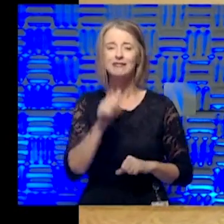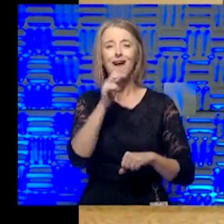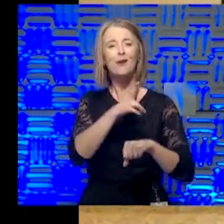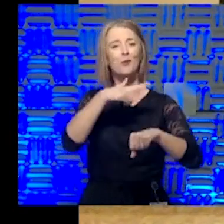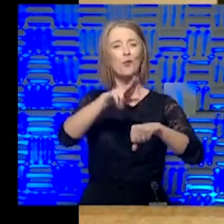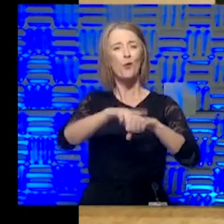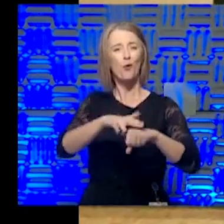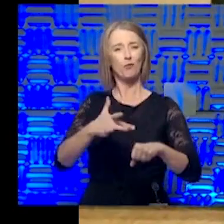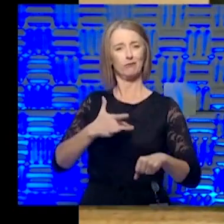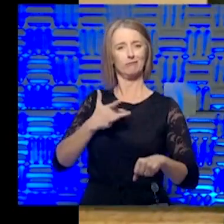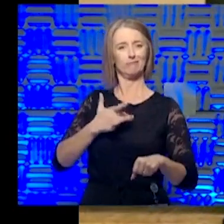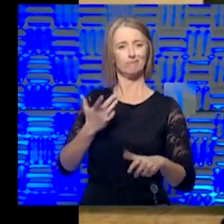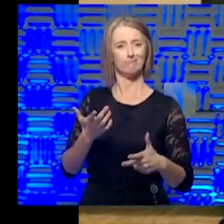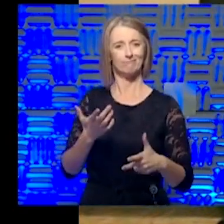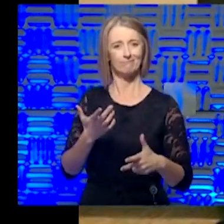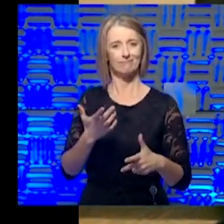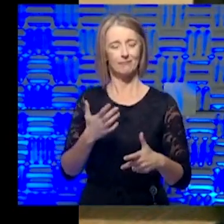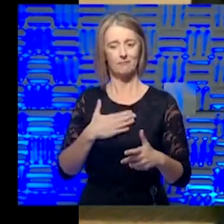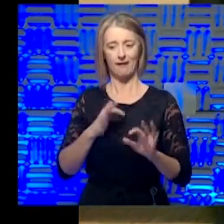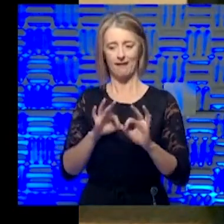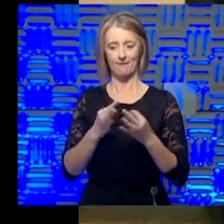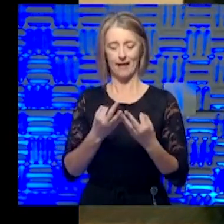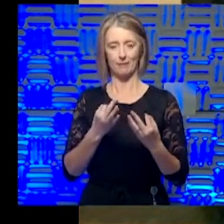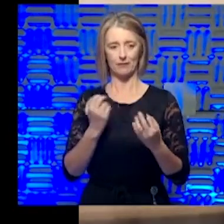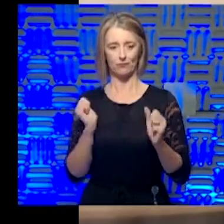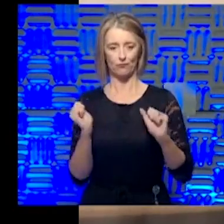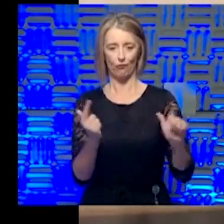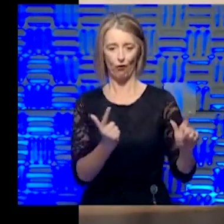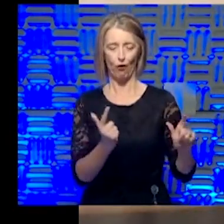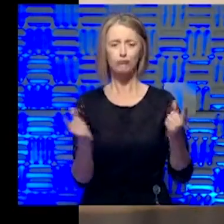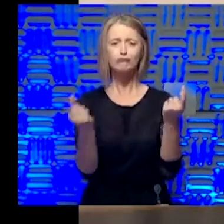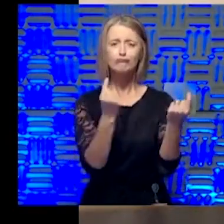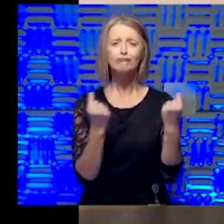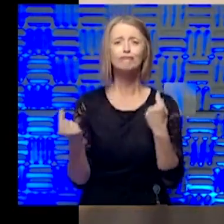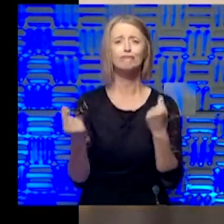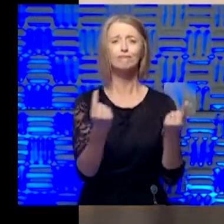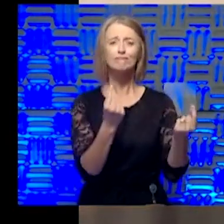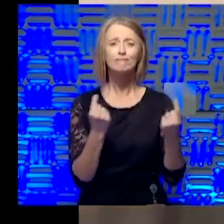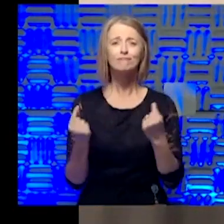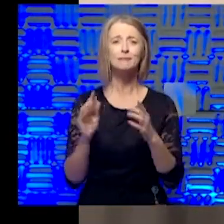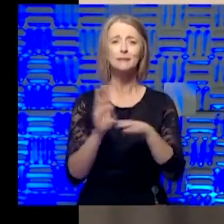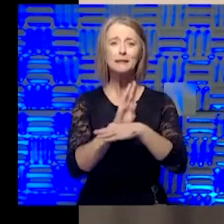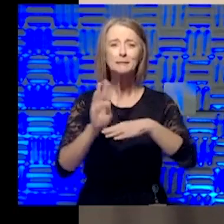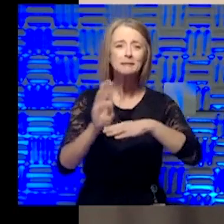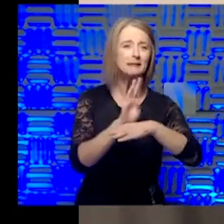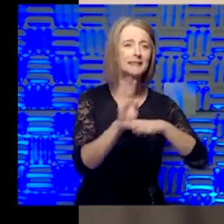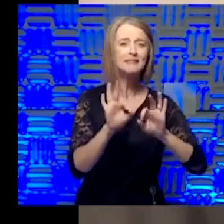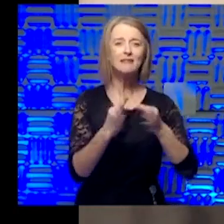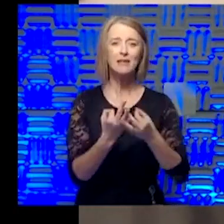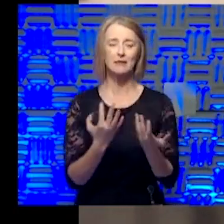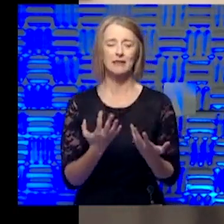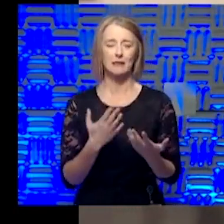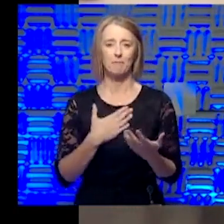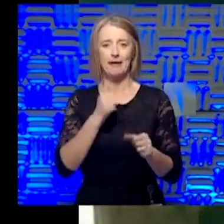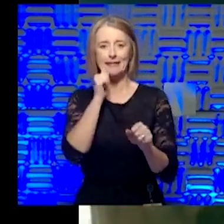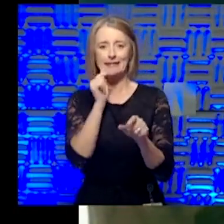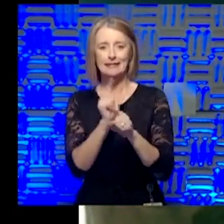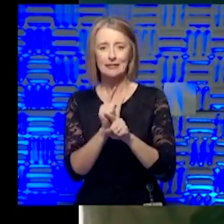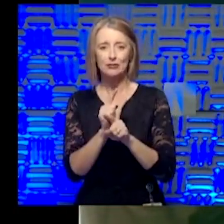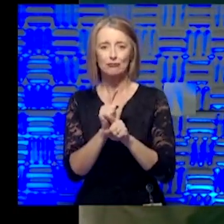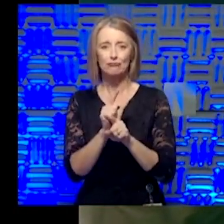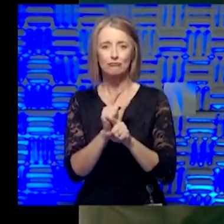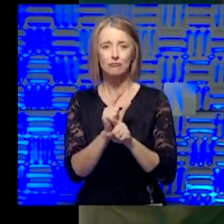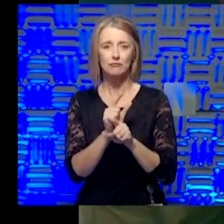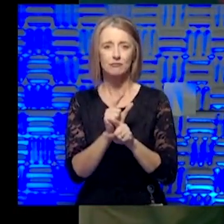for us. Especially for my family. Everybody's always doing something. And for my sister, I was able